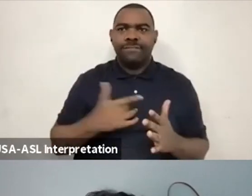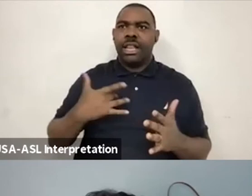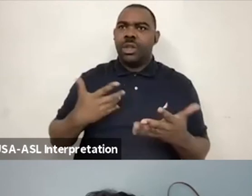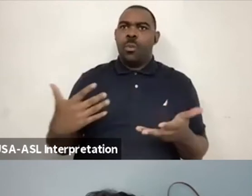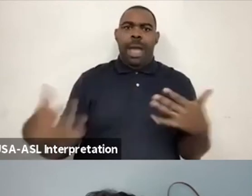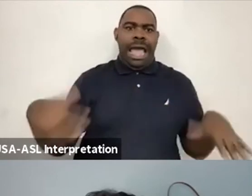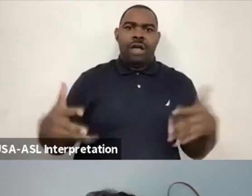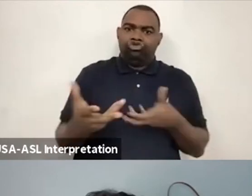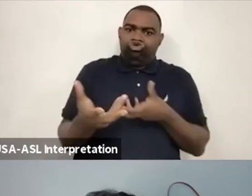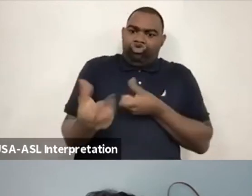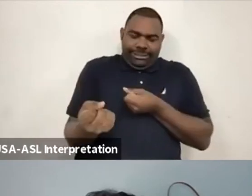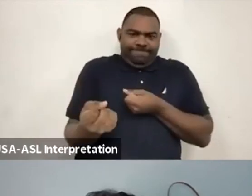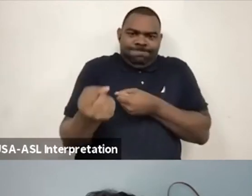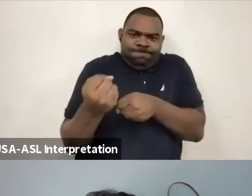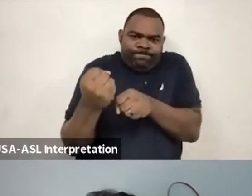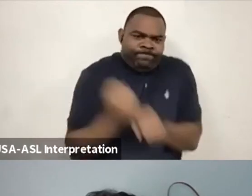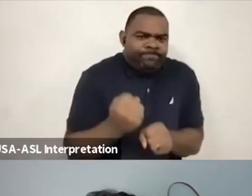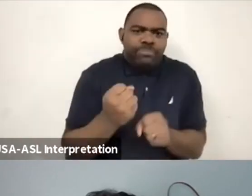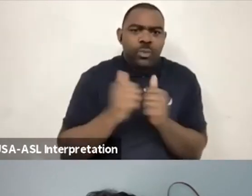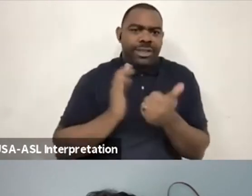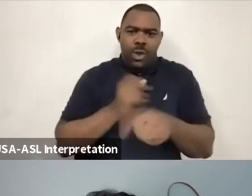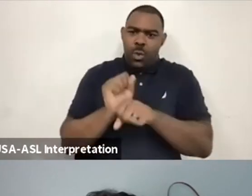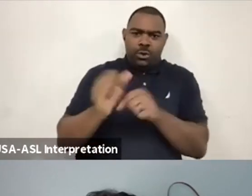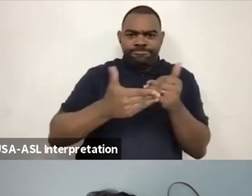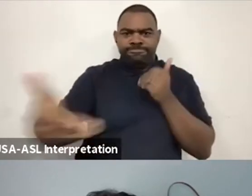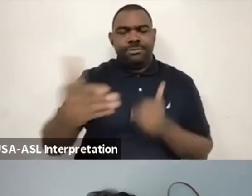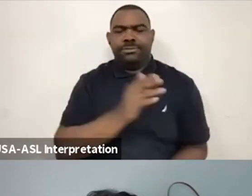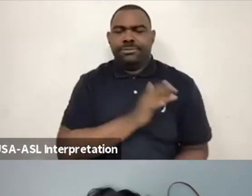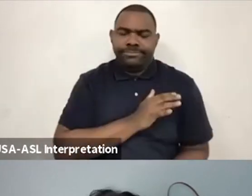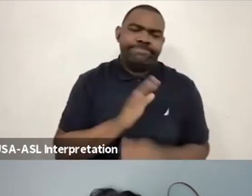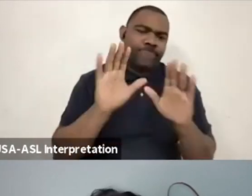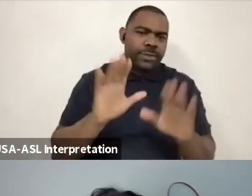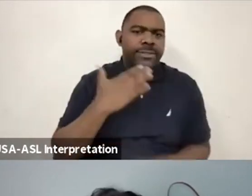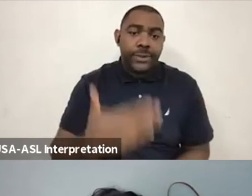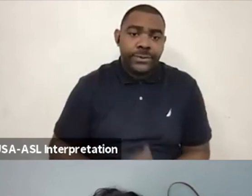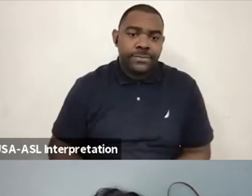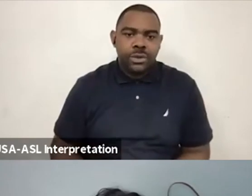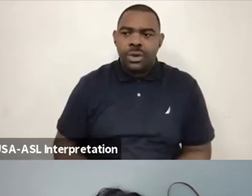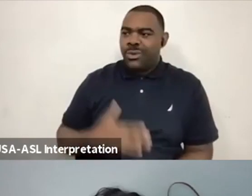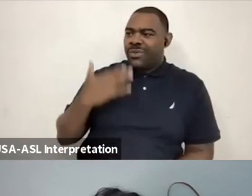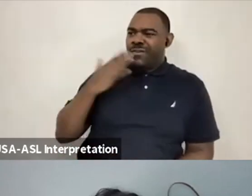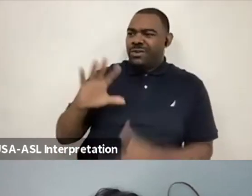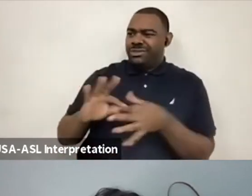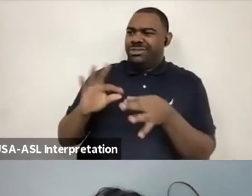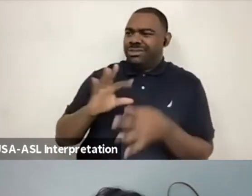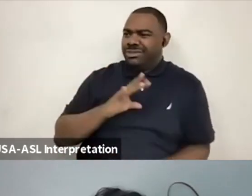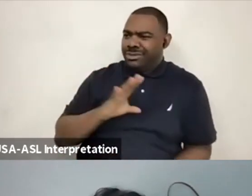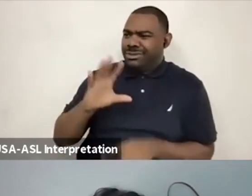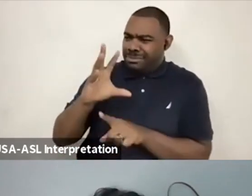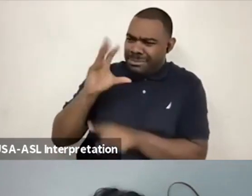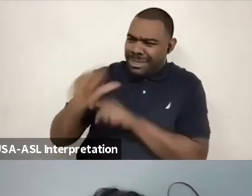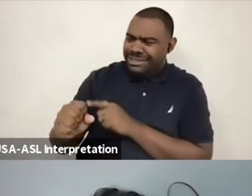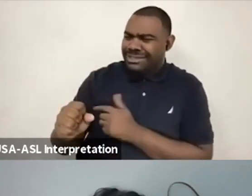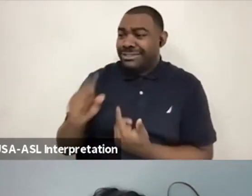trust and a way forward with our work that we do as community partners as well. Well, thanks for saying that. An amazing